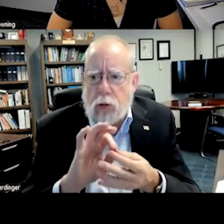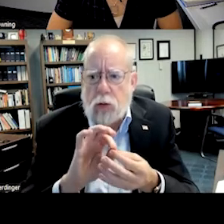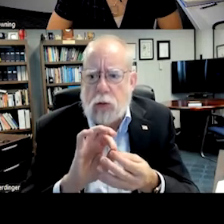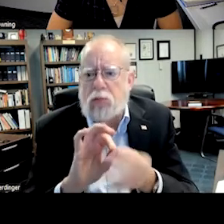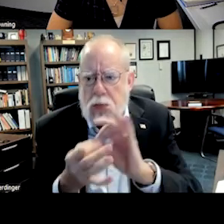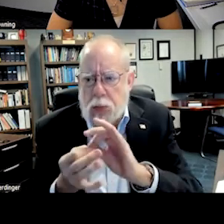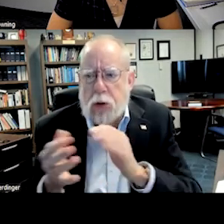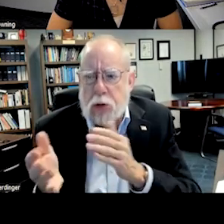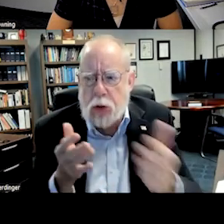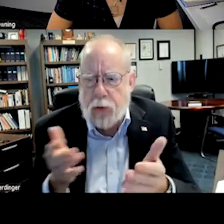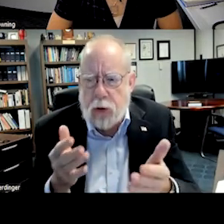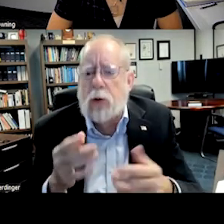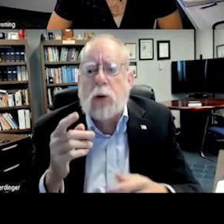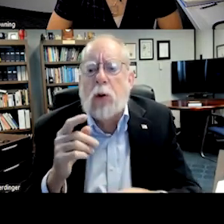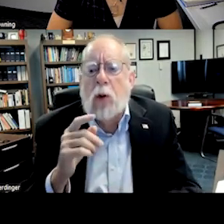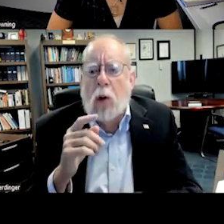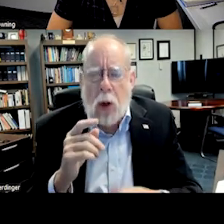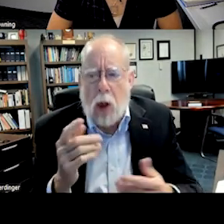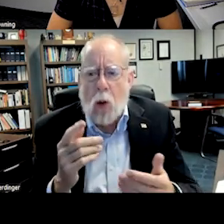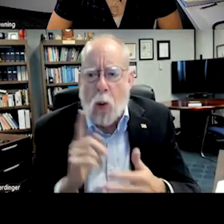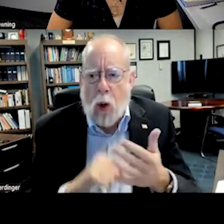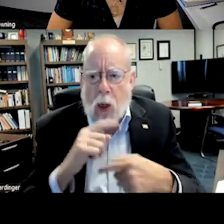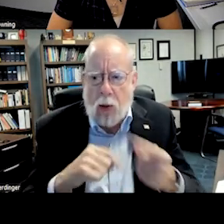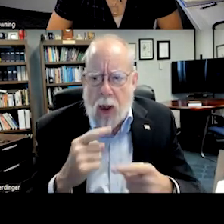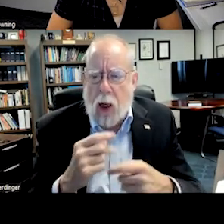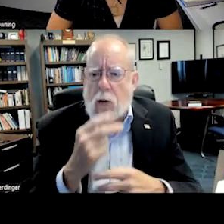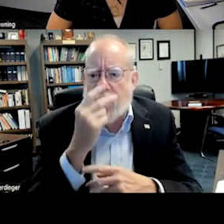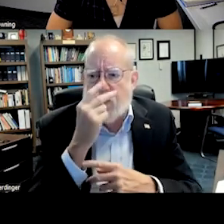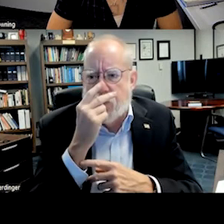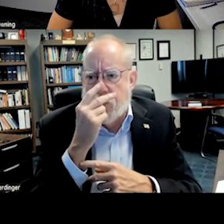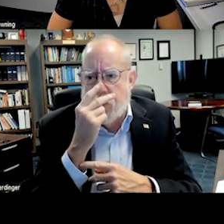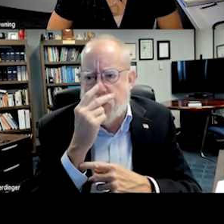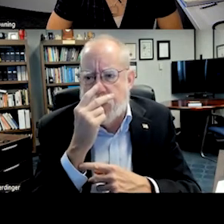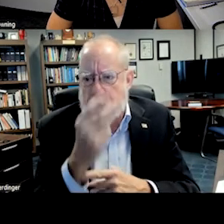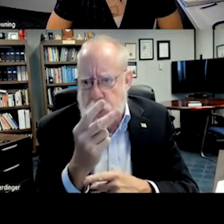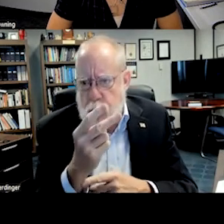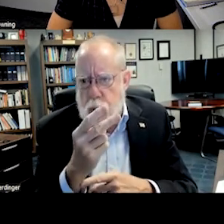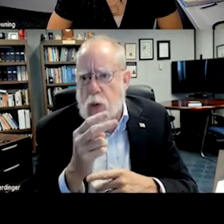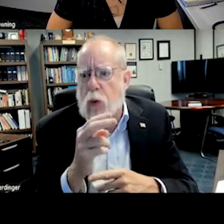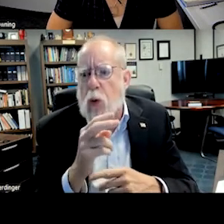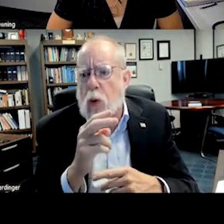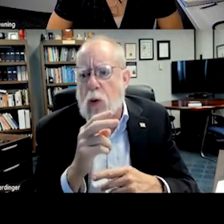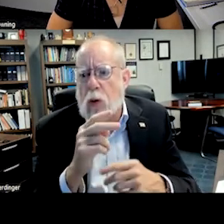do have the language line and can provide interpreting services, and then